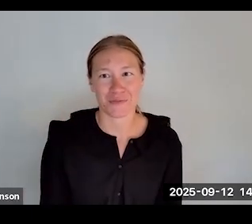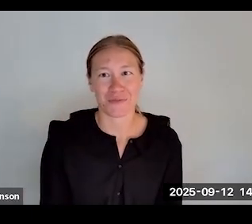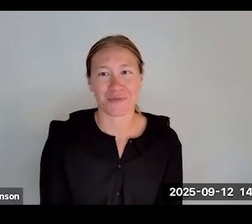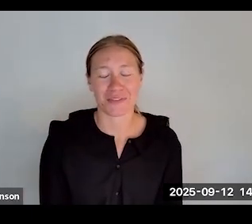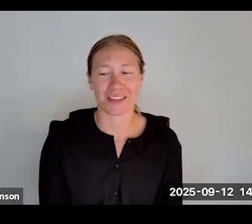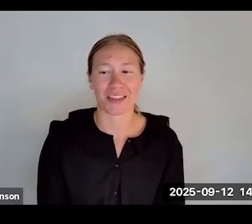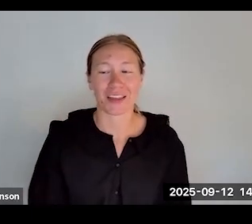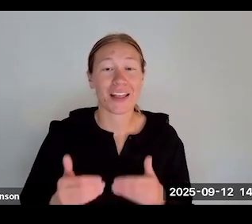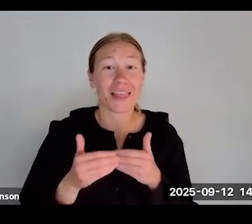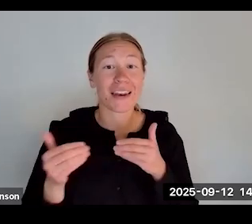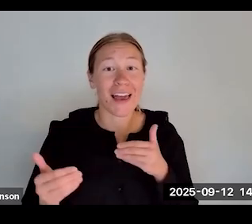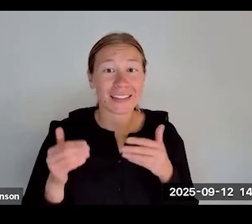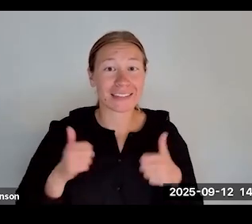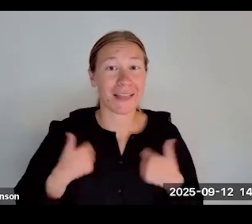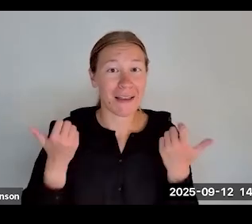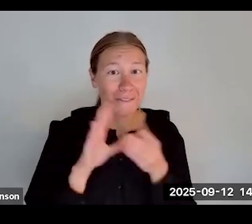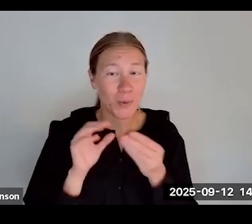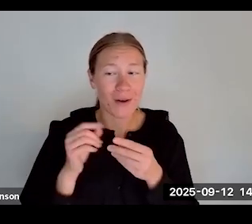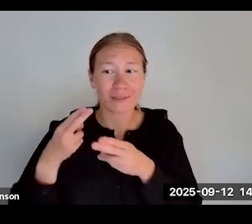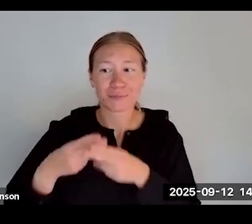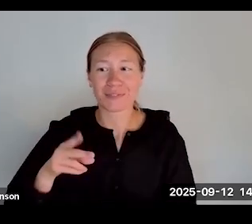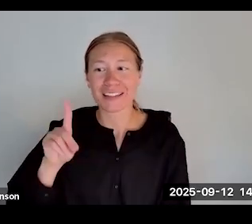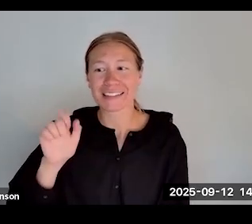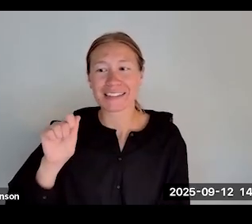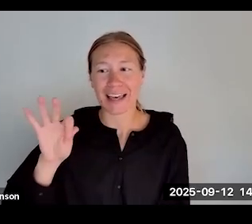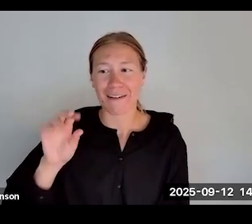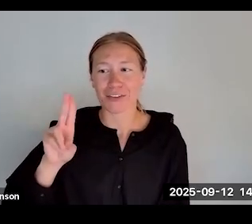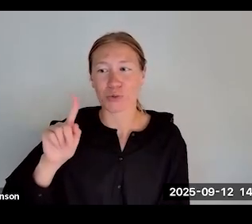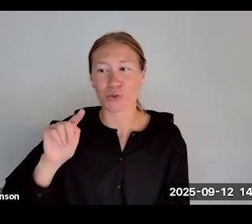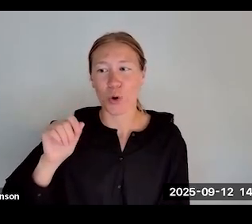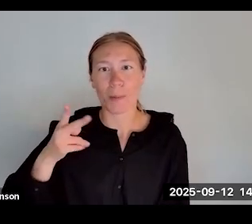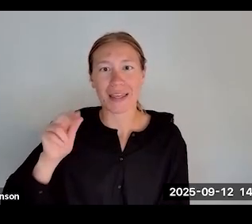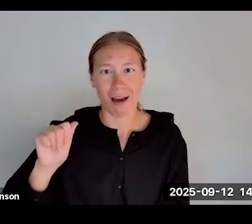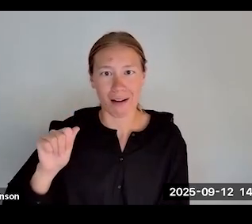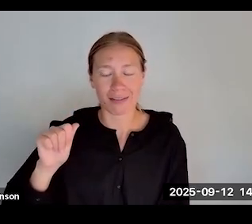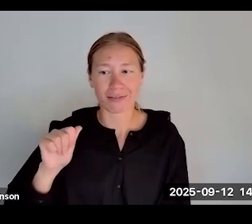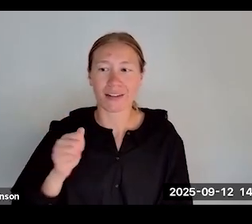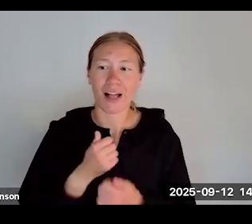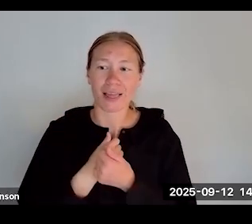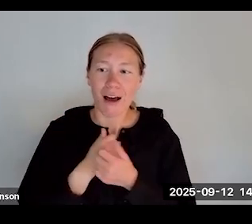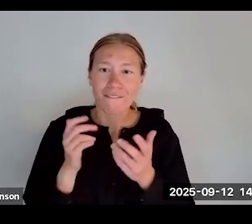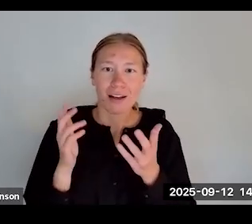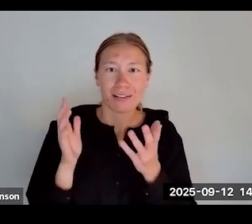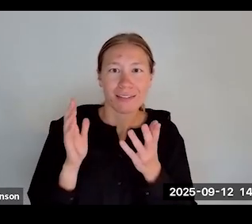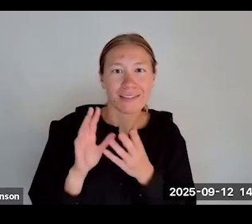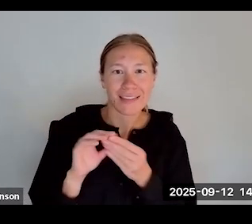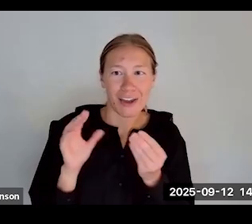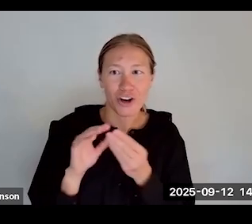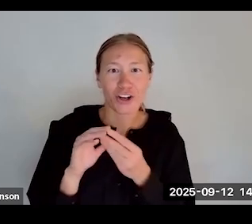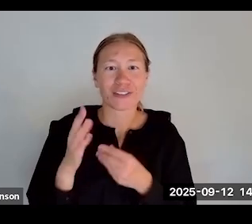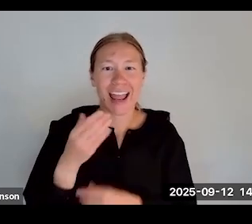The next memoir is Deaf Utopia, a memoir and a love letter to a way of life by Niall